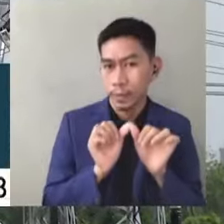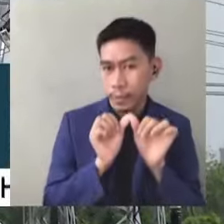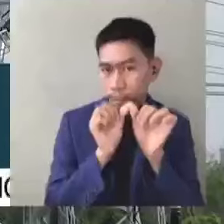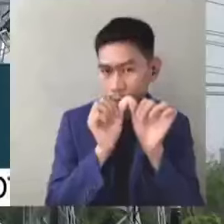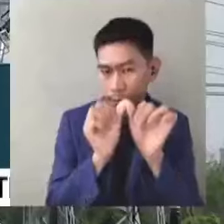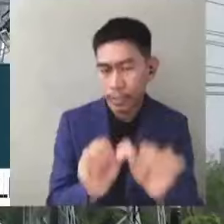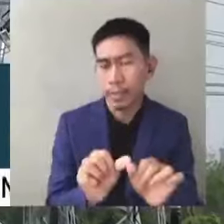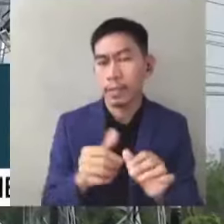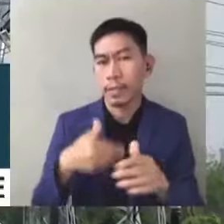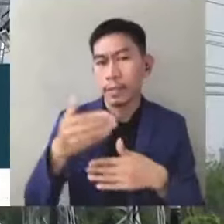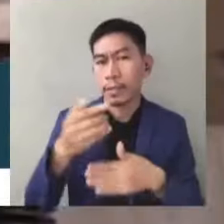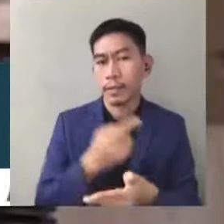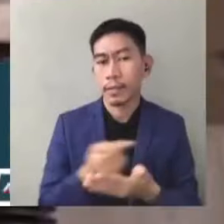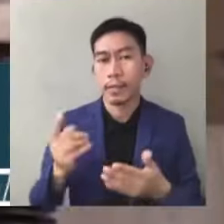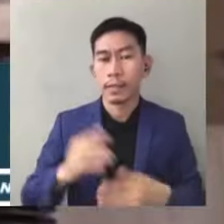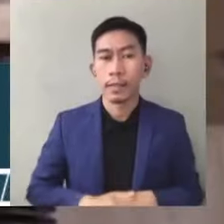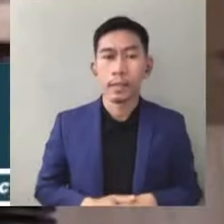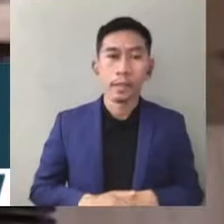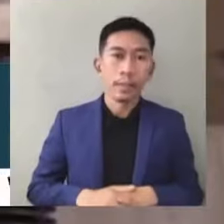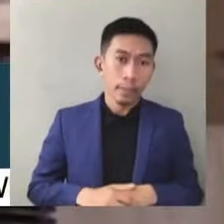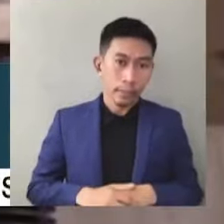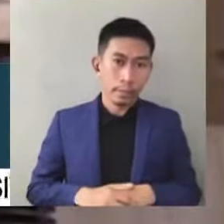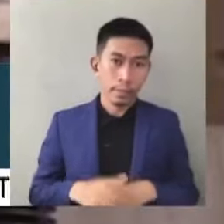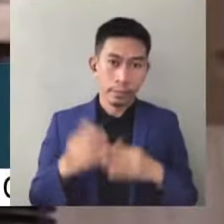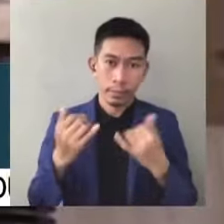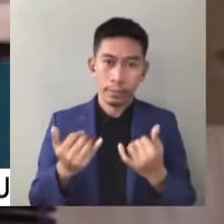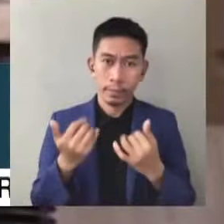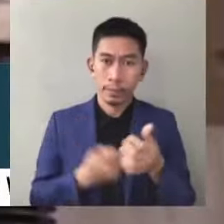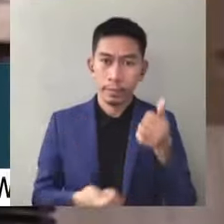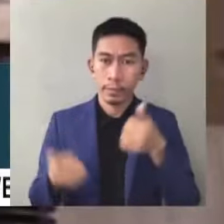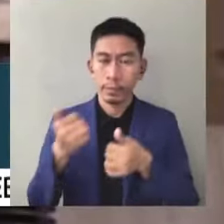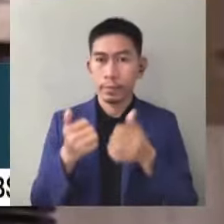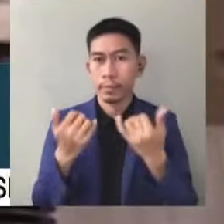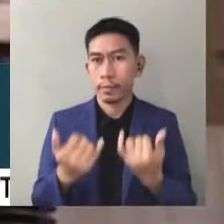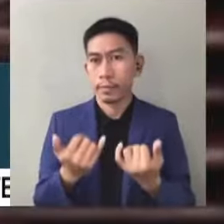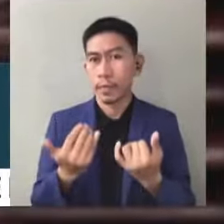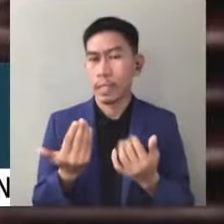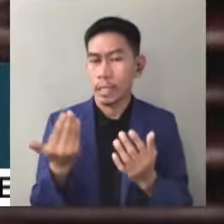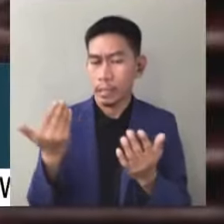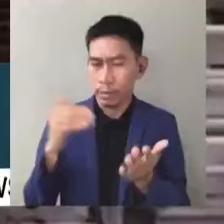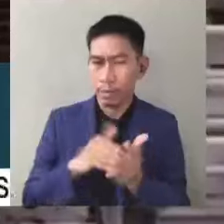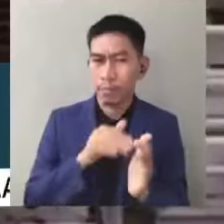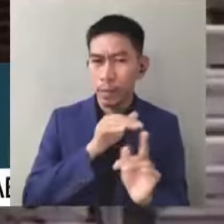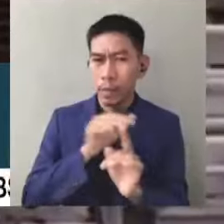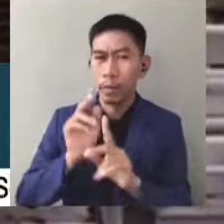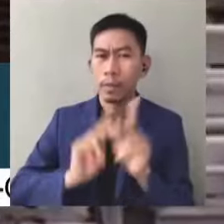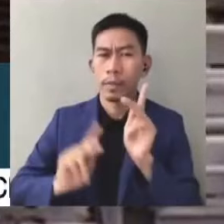Philippine energy officials are doubling down on their call for the public to save energy.